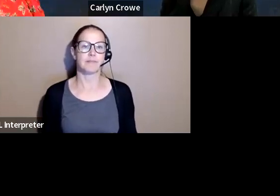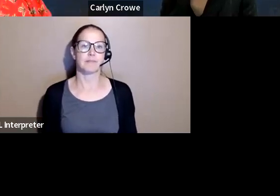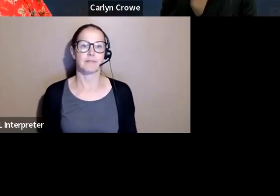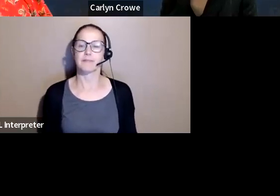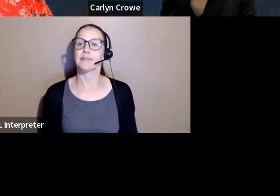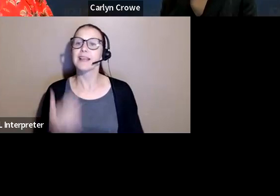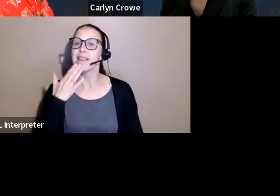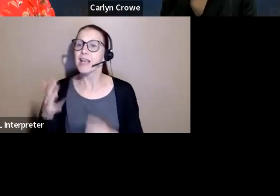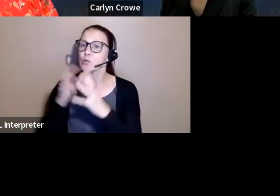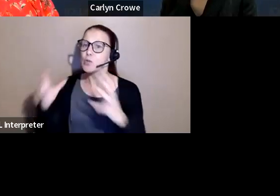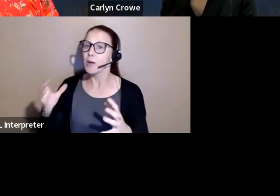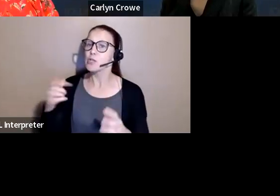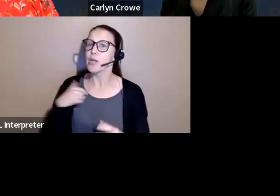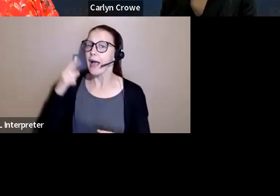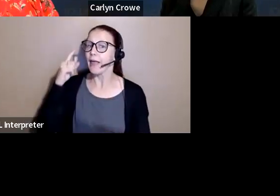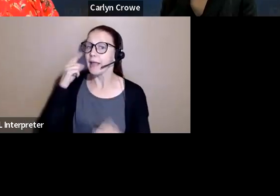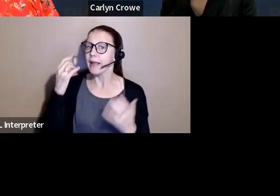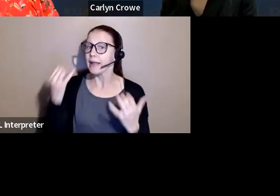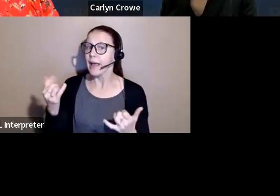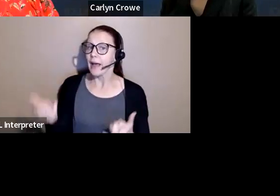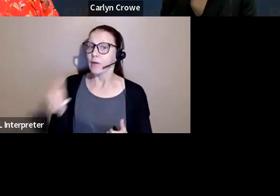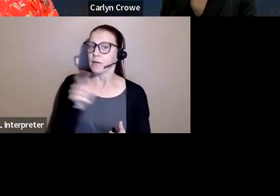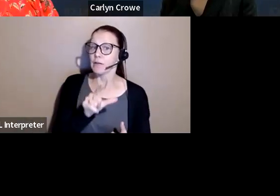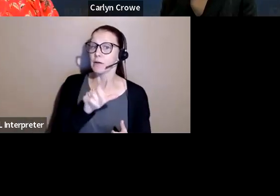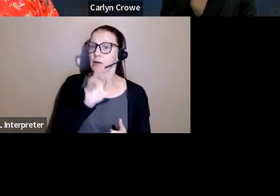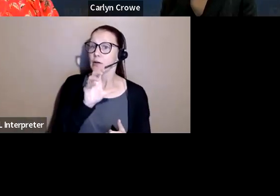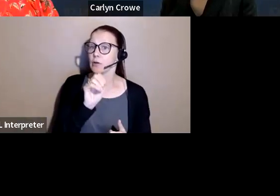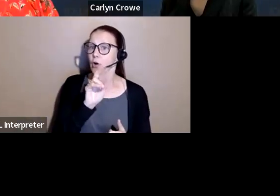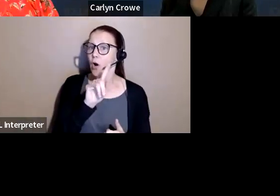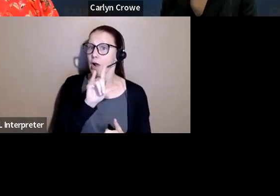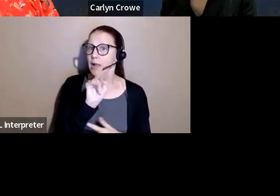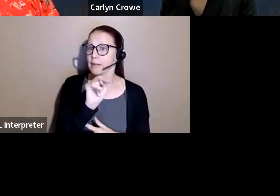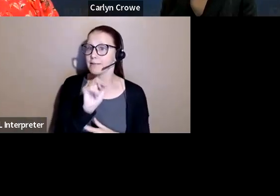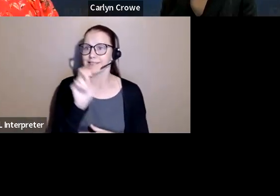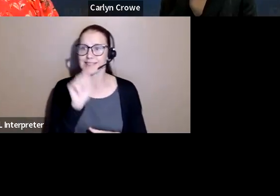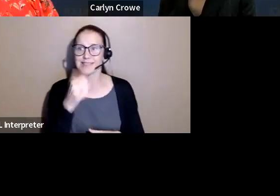Thanks so much, Danielle. And I think then now we're turning it over to Carlin. Thank you.